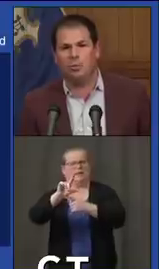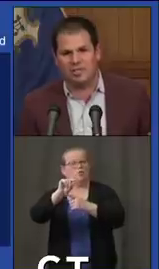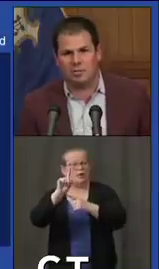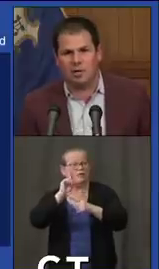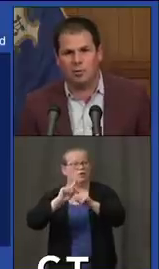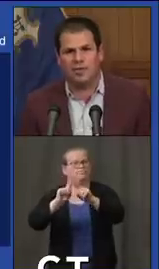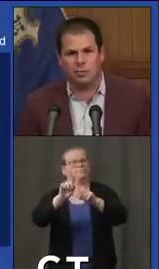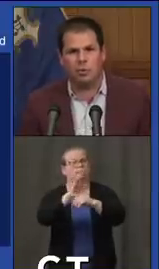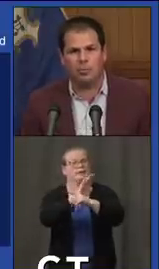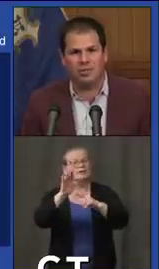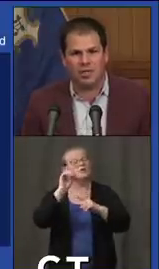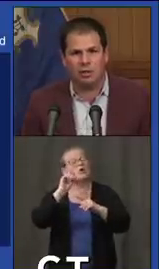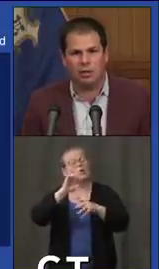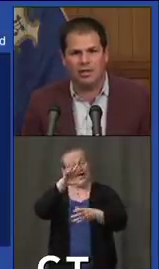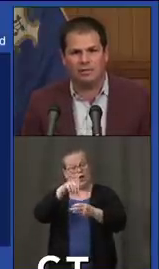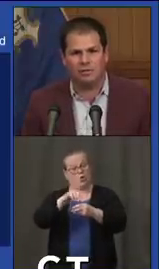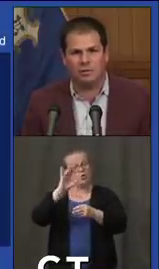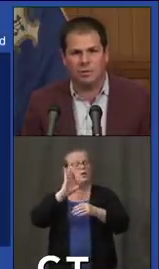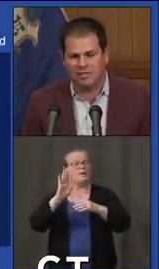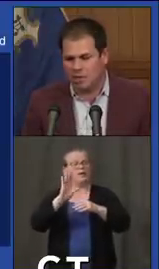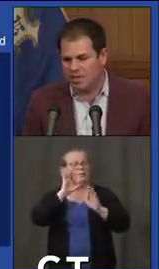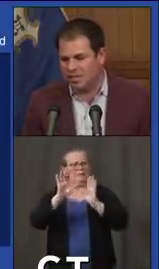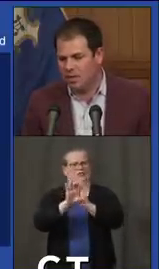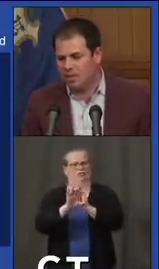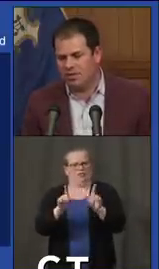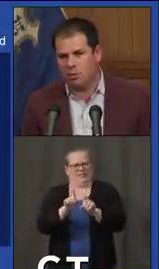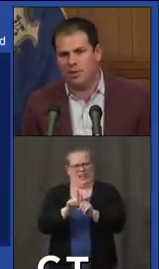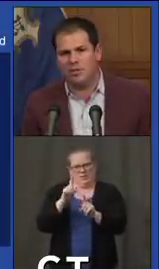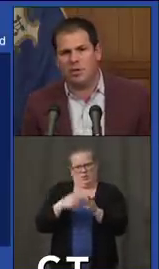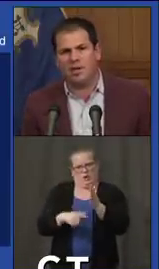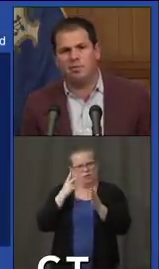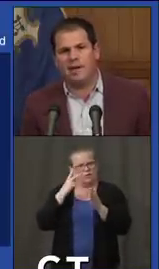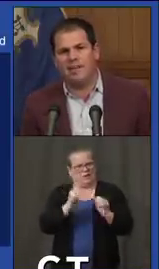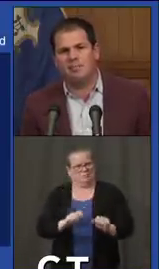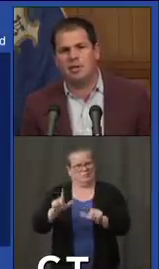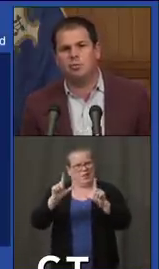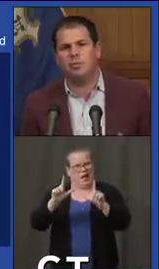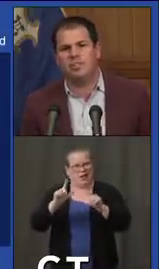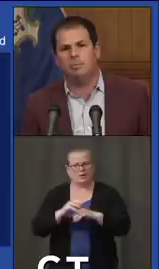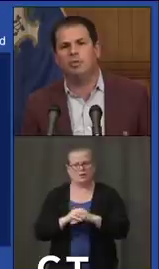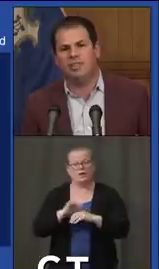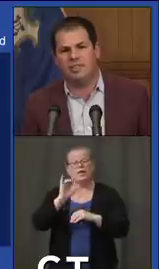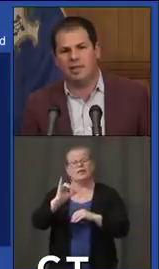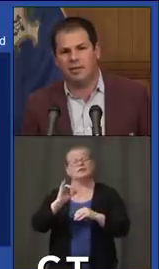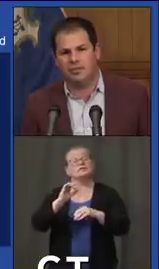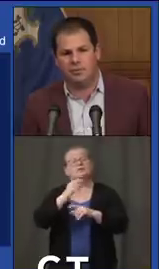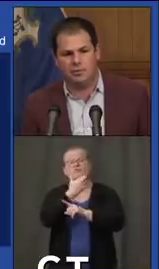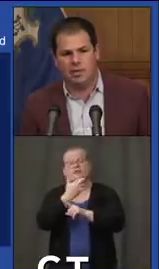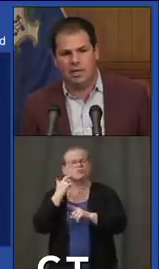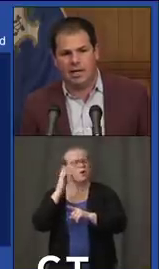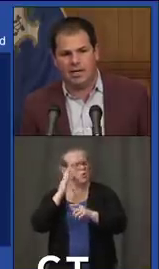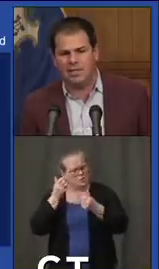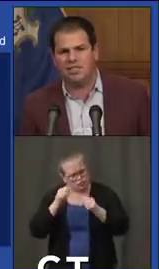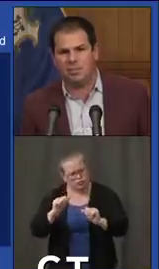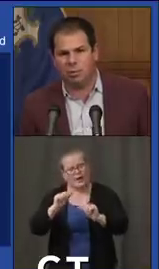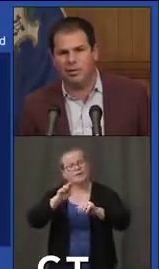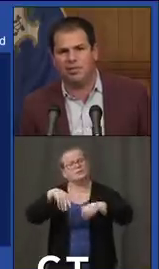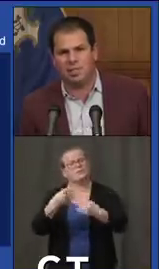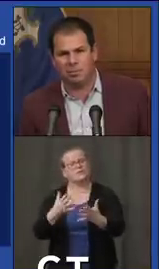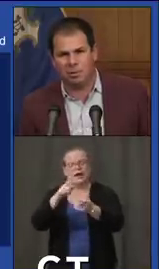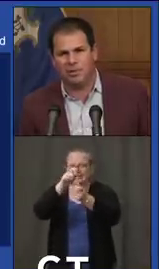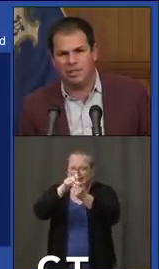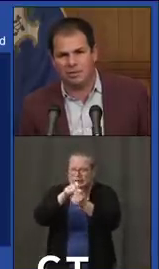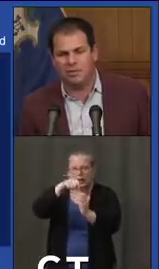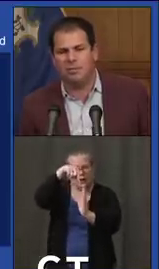new restaurant, or what the new normal is going to look like for certain restaurants. So we're really trying to provide as much reasonable detail to not just